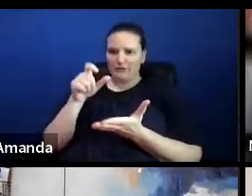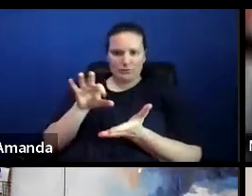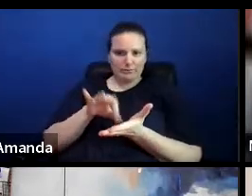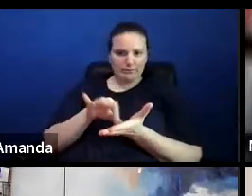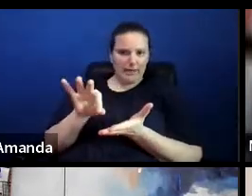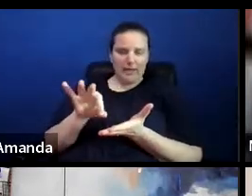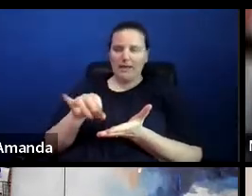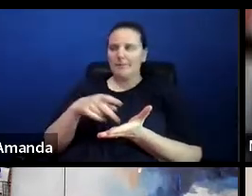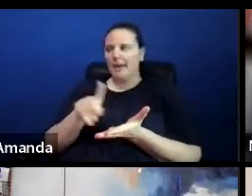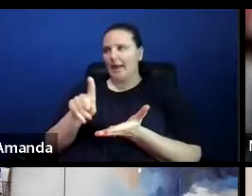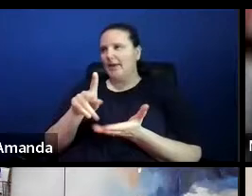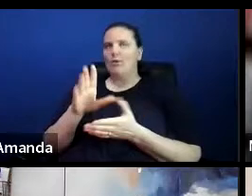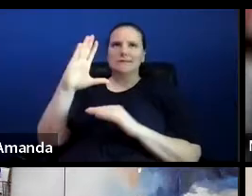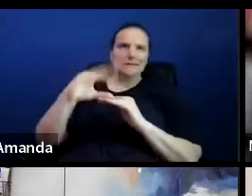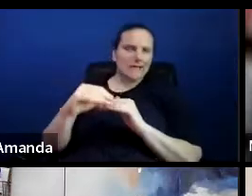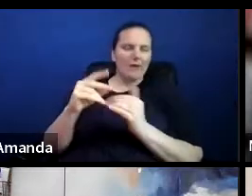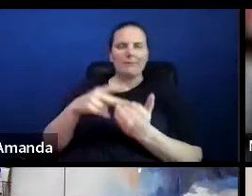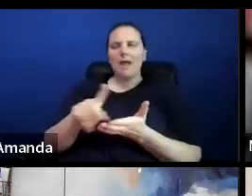or whatever.